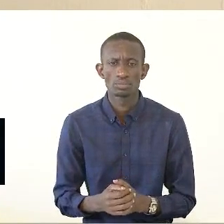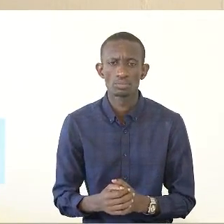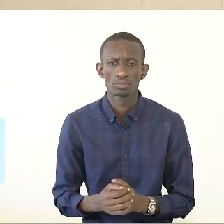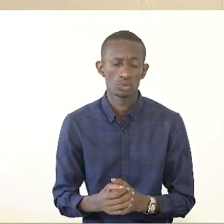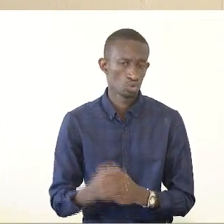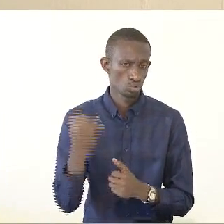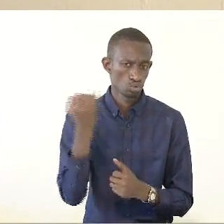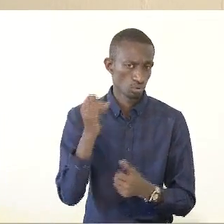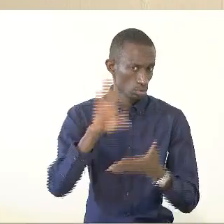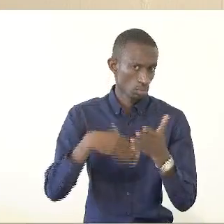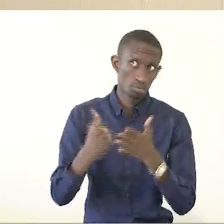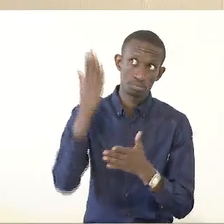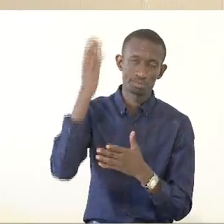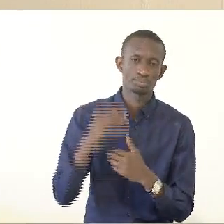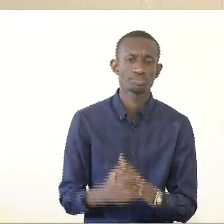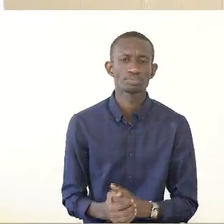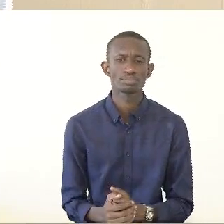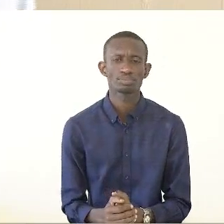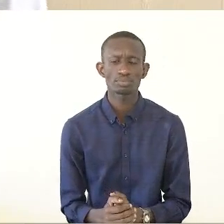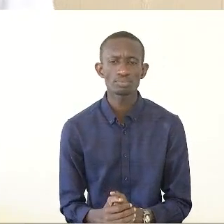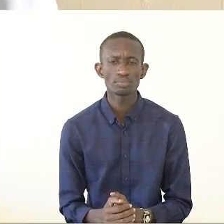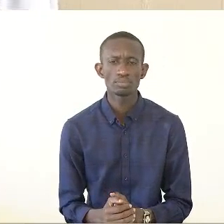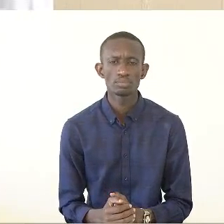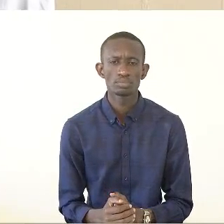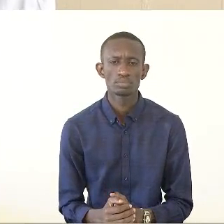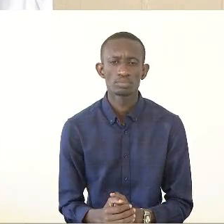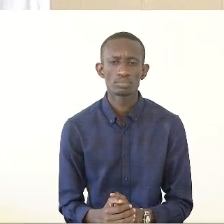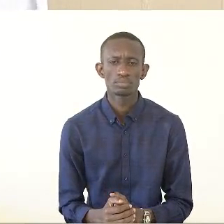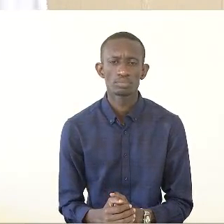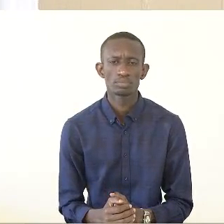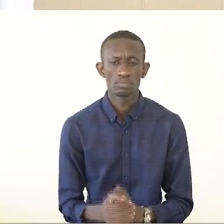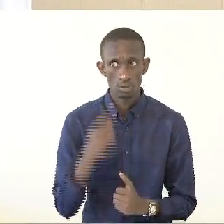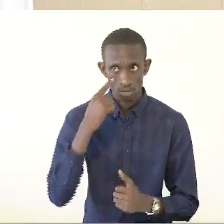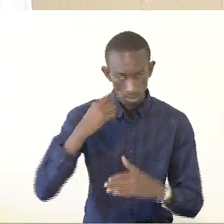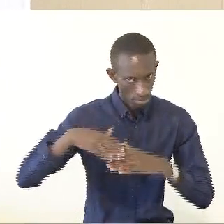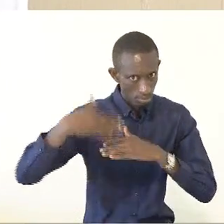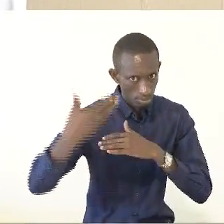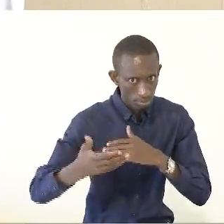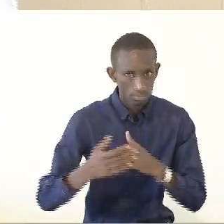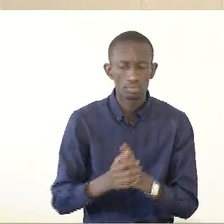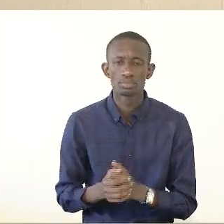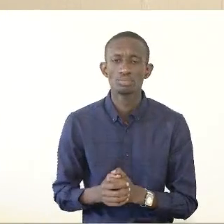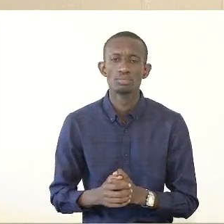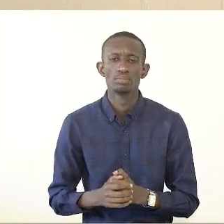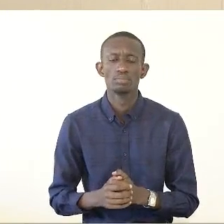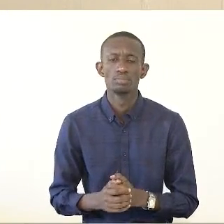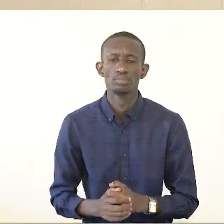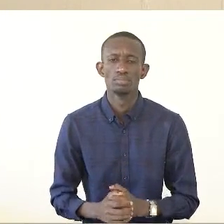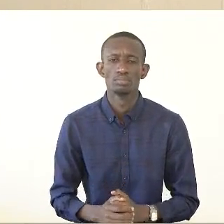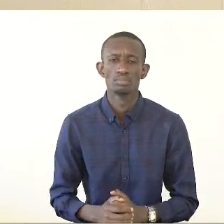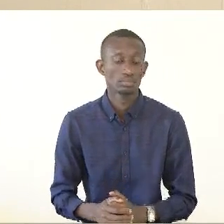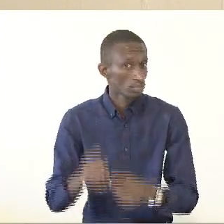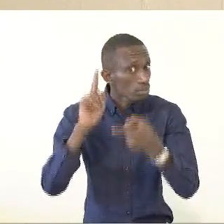table on this point. And also you go to next term, that is